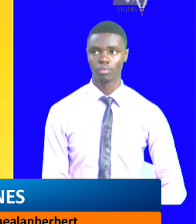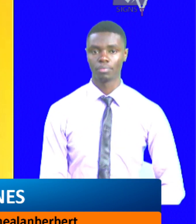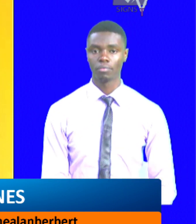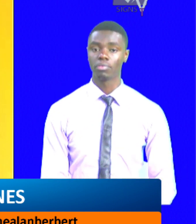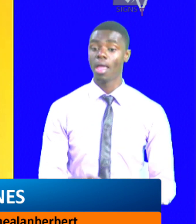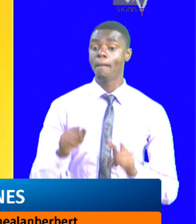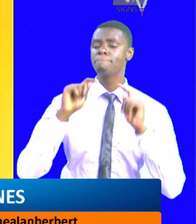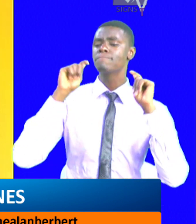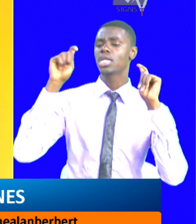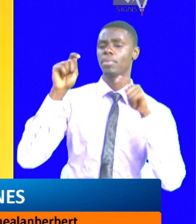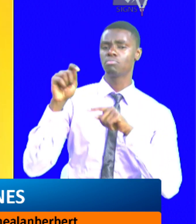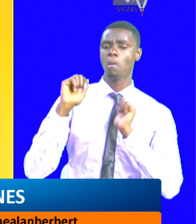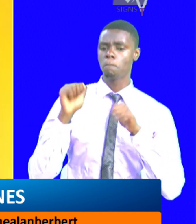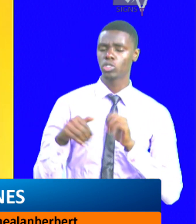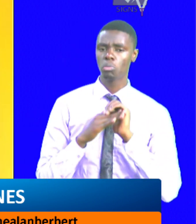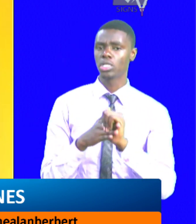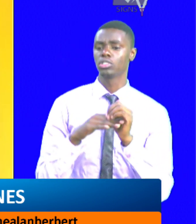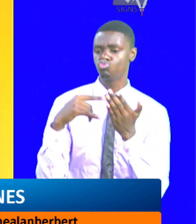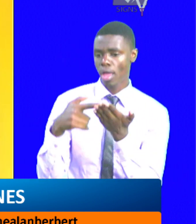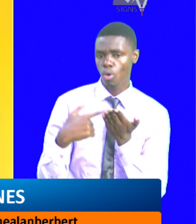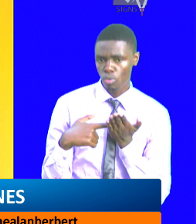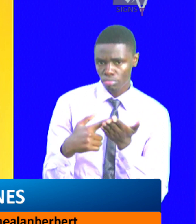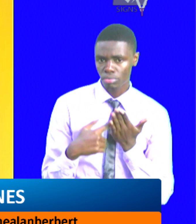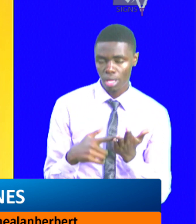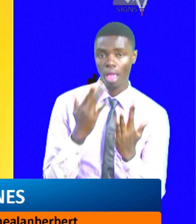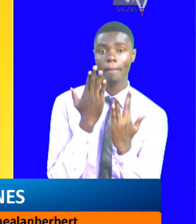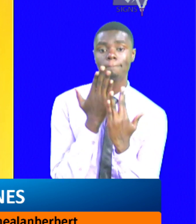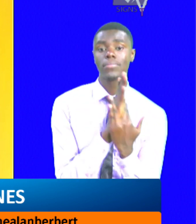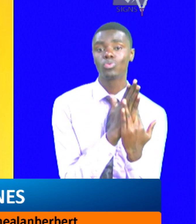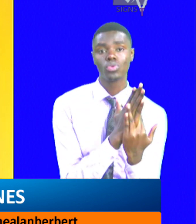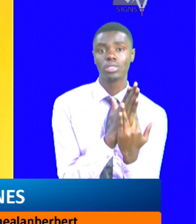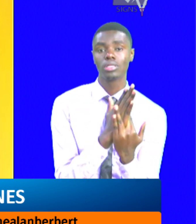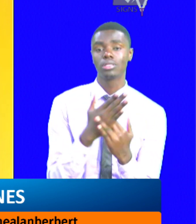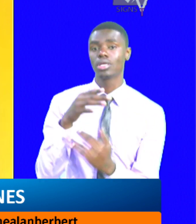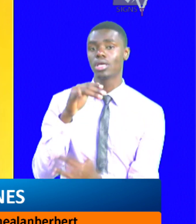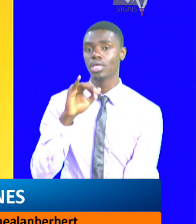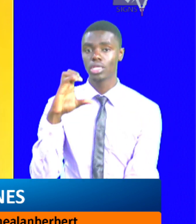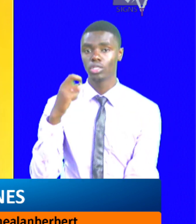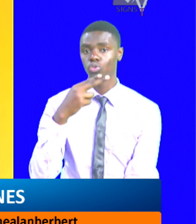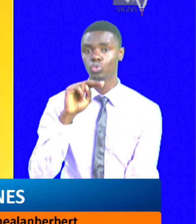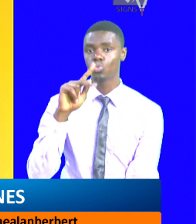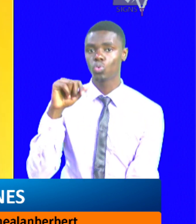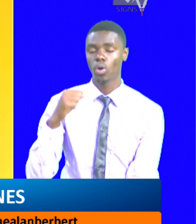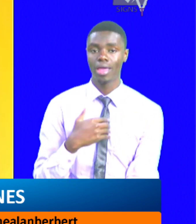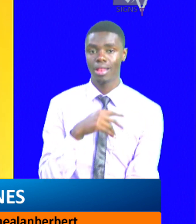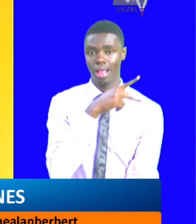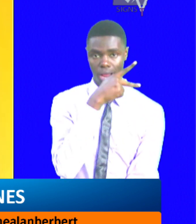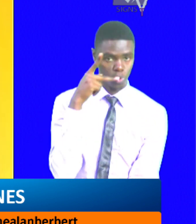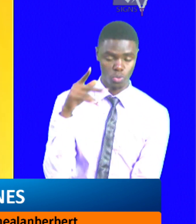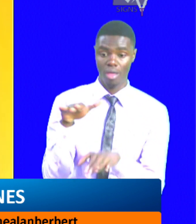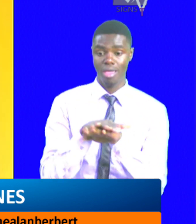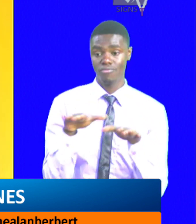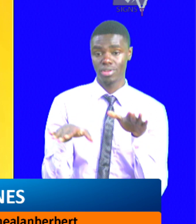If Maandamano can lead to a dialogue between Ichung'wah and Kalonzo, everything is